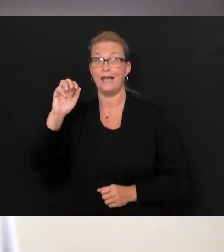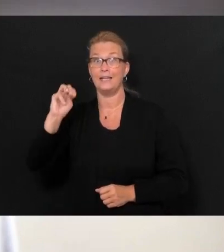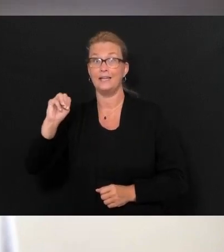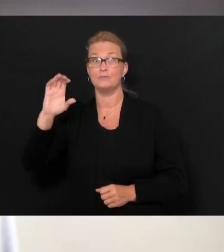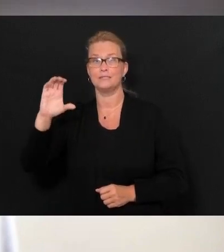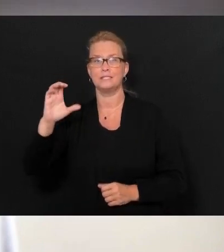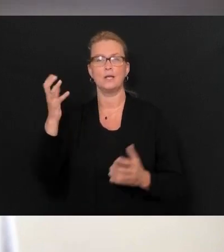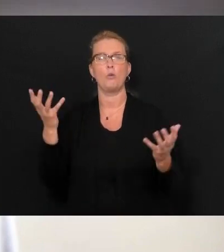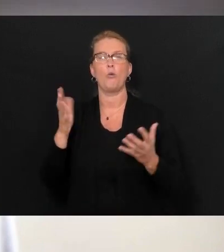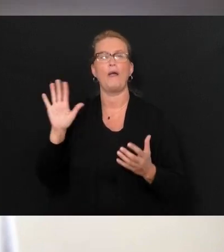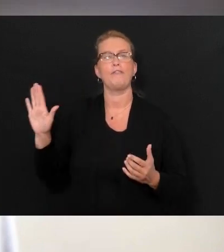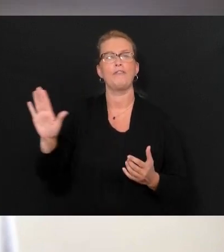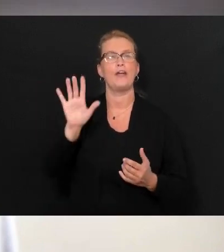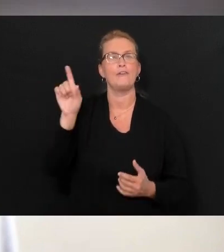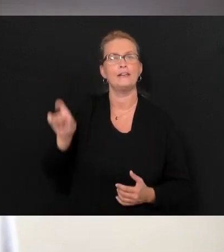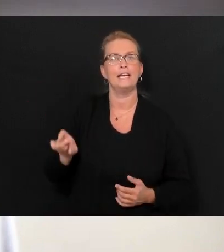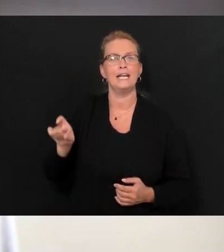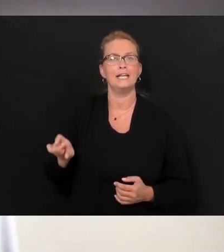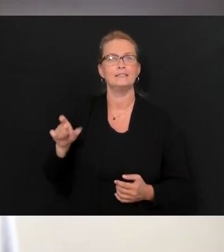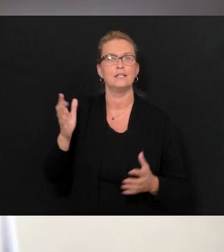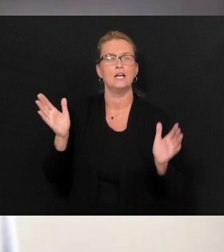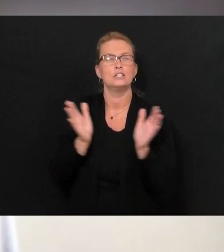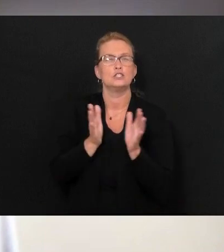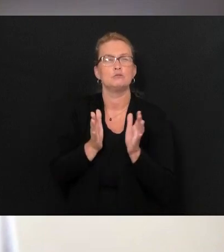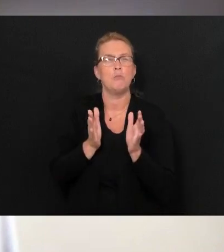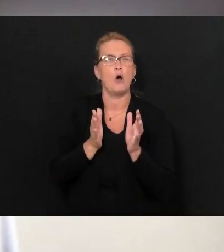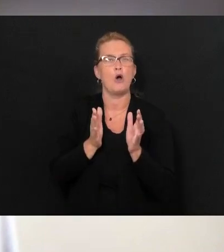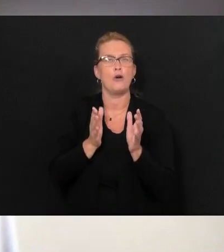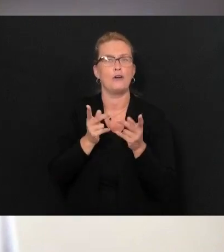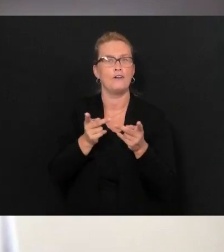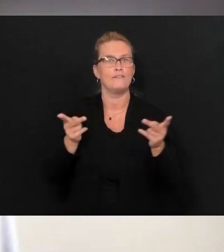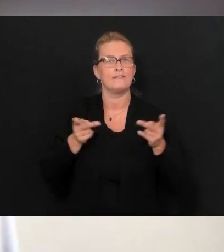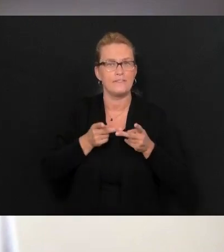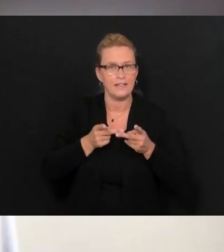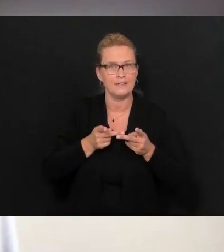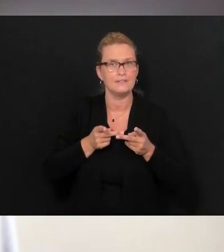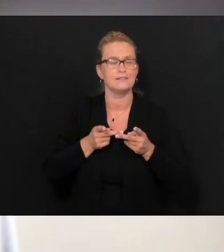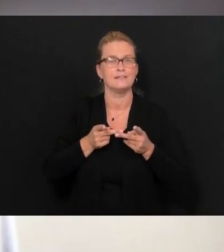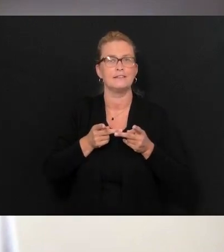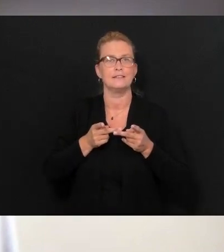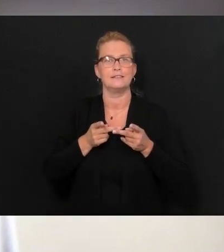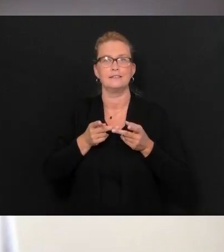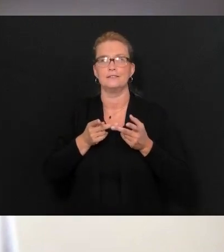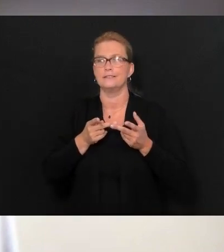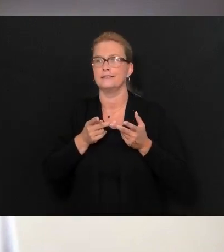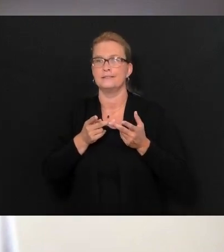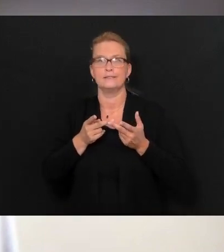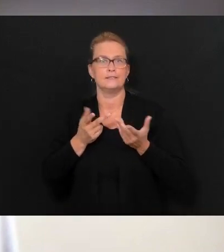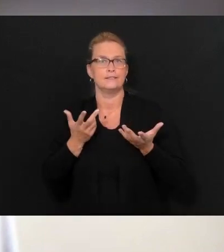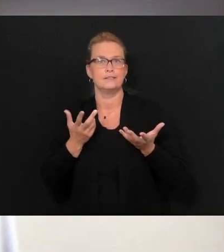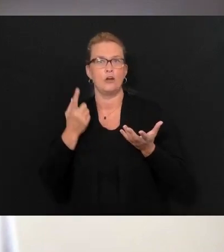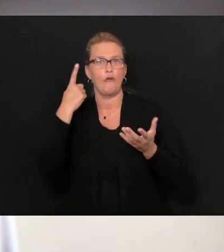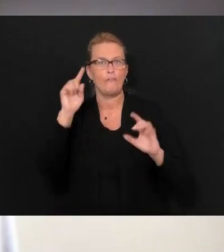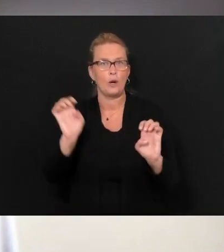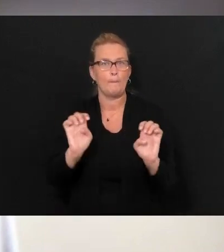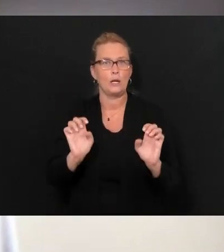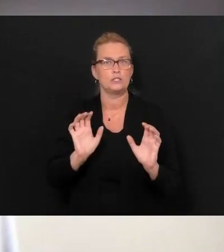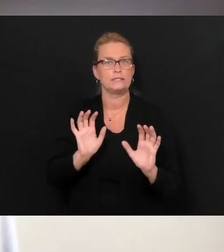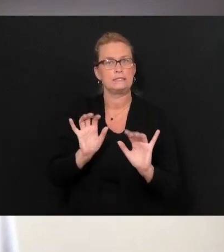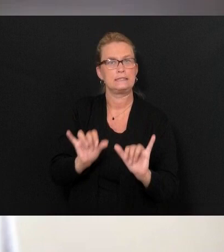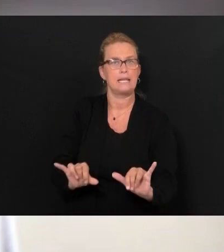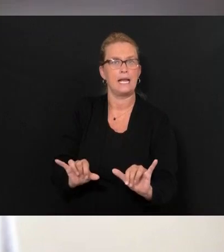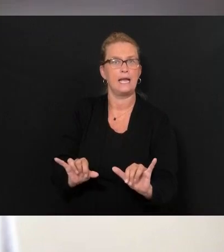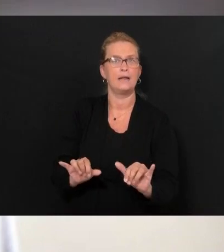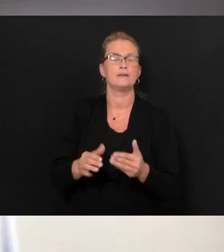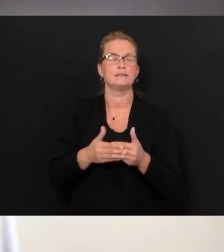needs are related to maybe a small structure to do triage that might be needed going forward